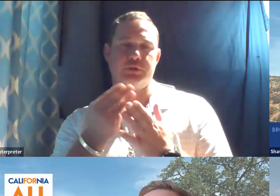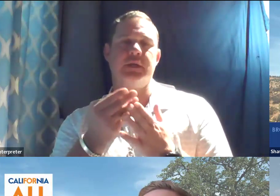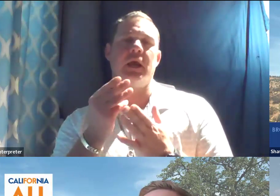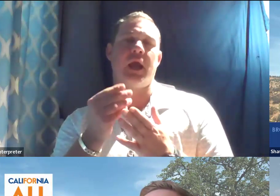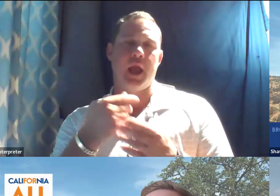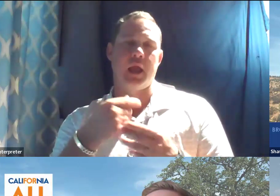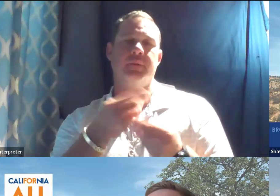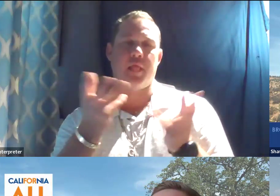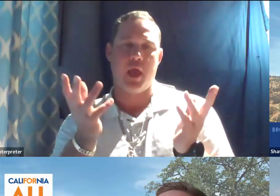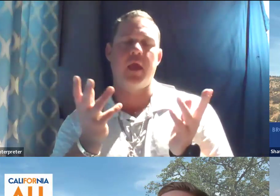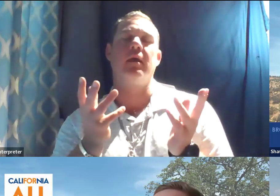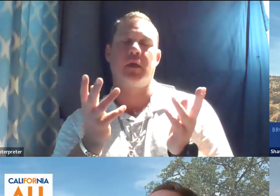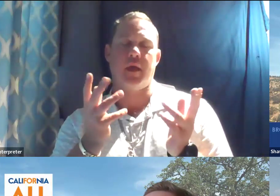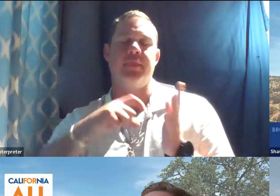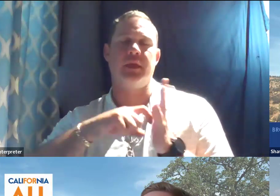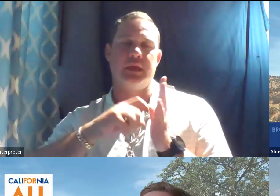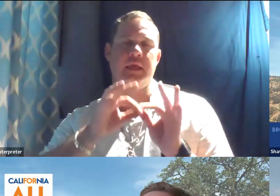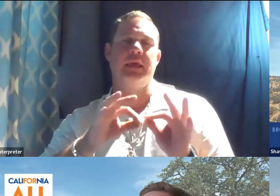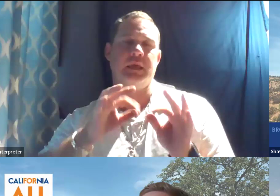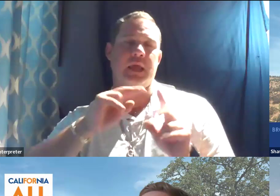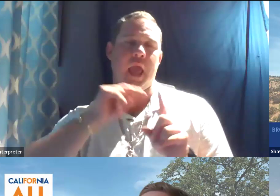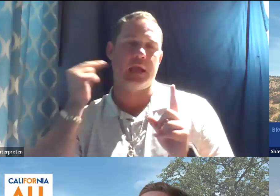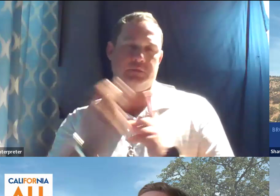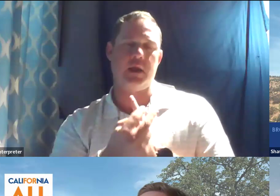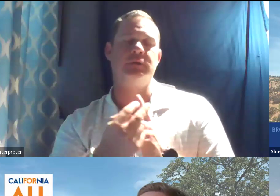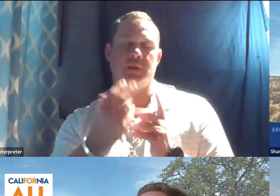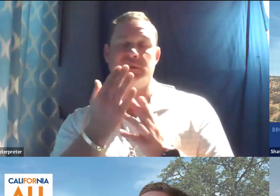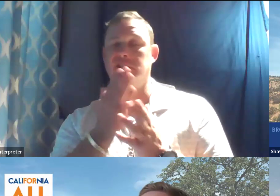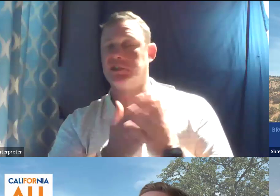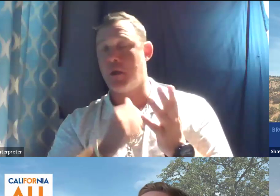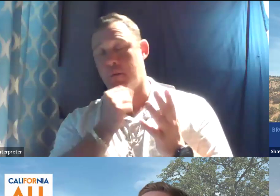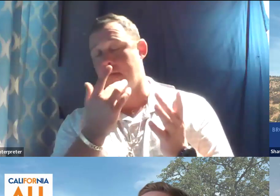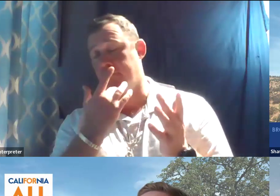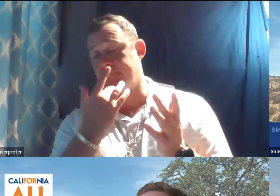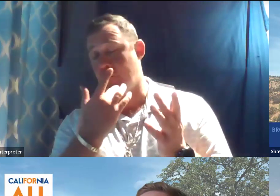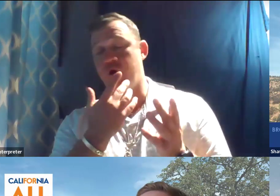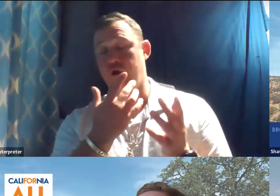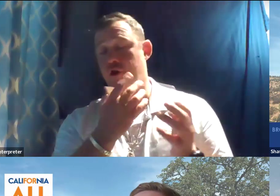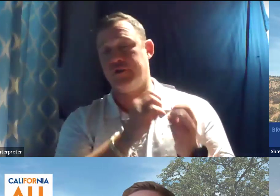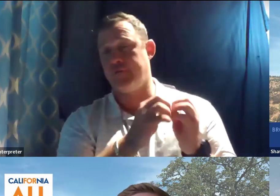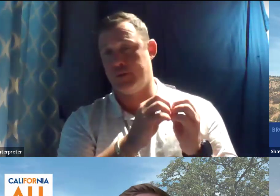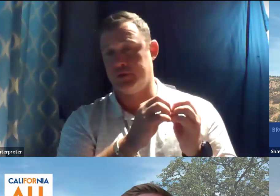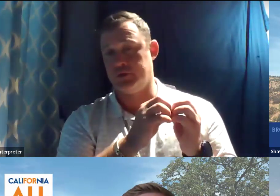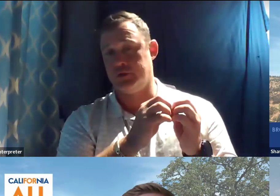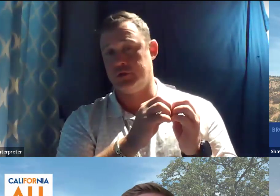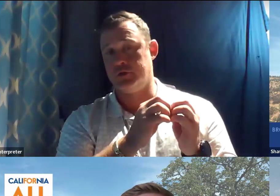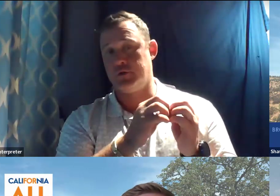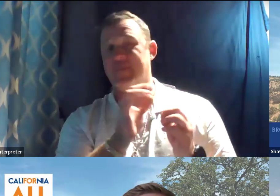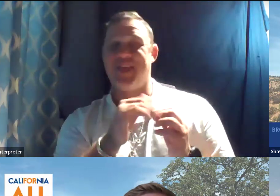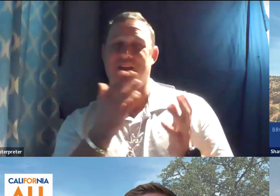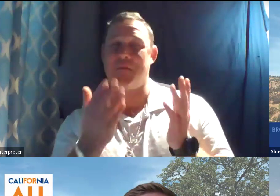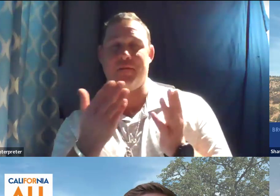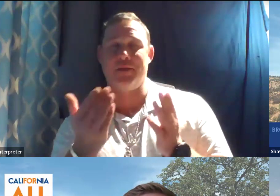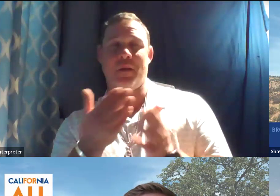supplying and all of the key aspects that go into that, because although some may not prefer a refurbished device, that might actually be a